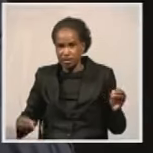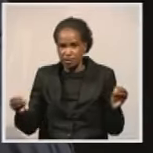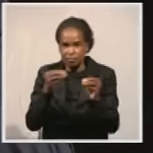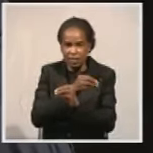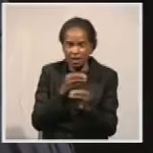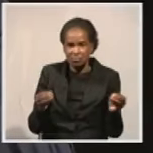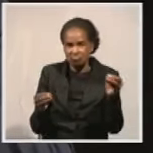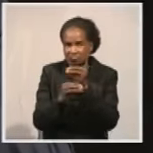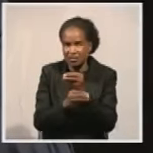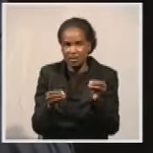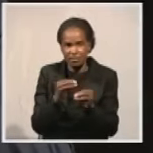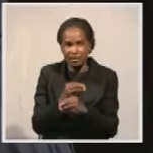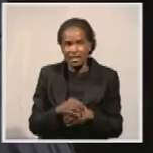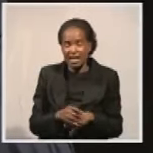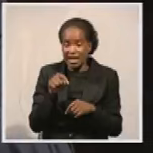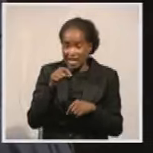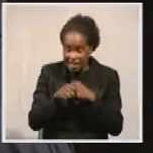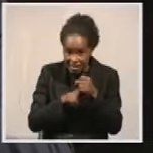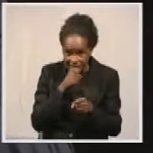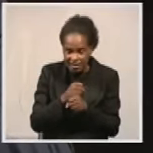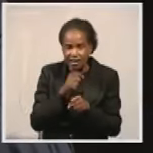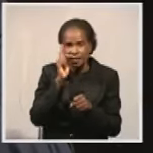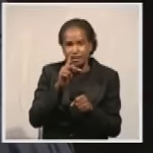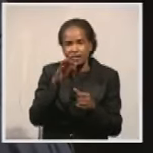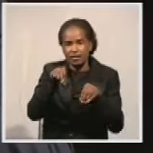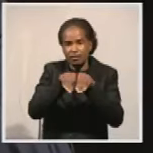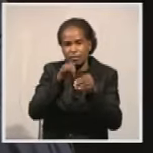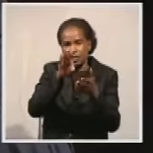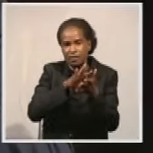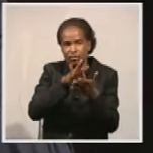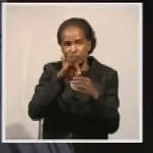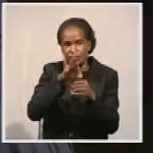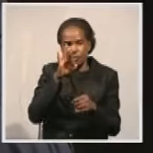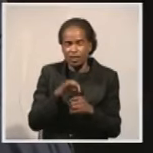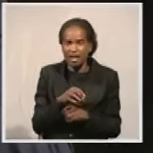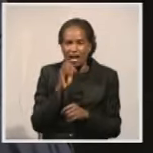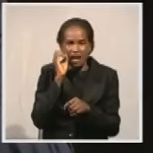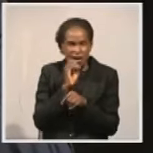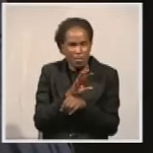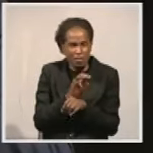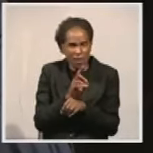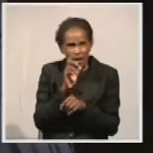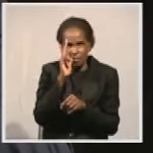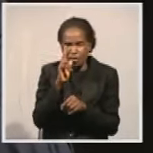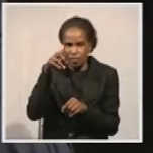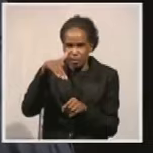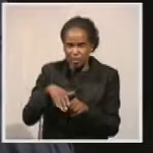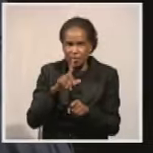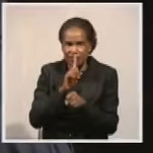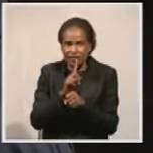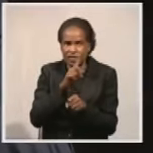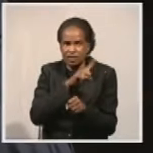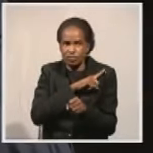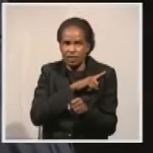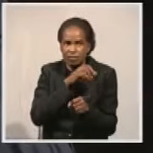now. Mm-hmm. Within the context, of course, of the Constitution, why is it important for Namibians really to first